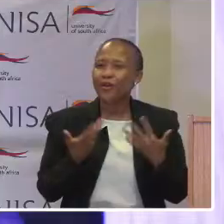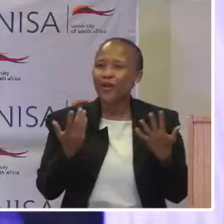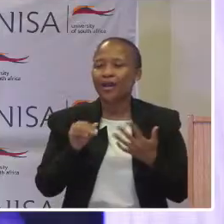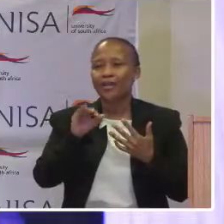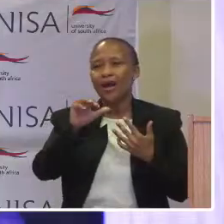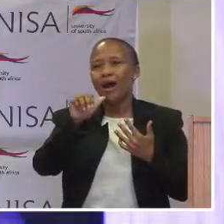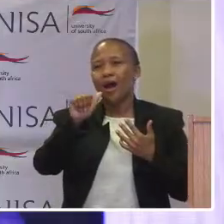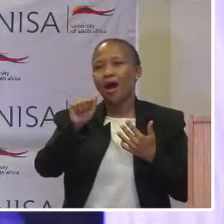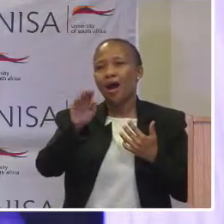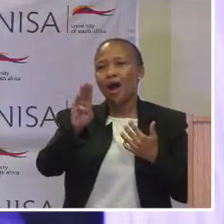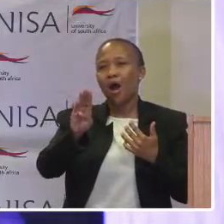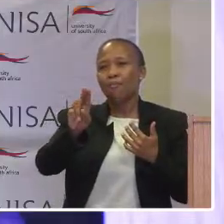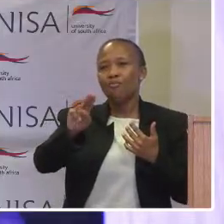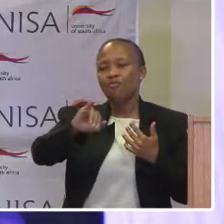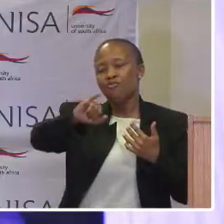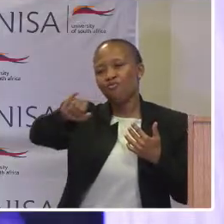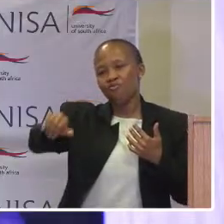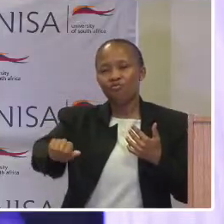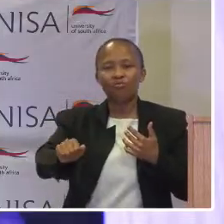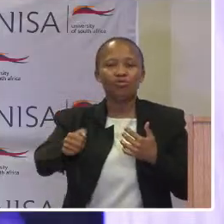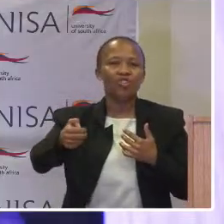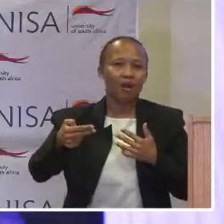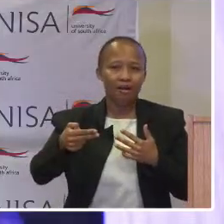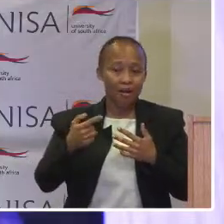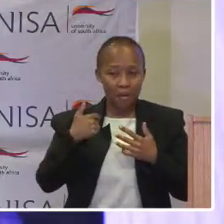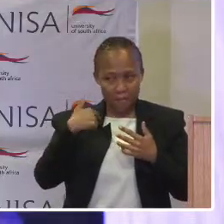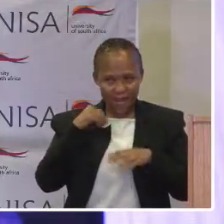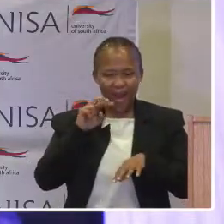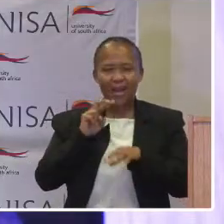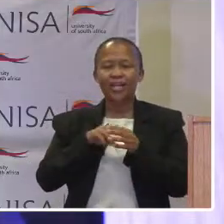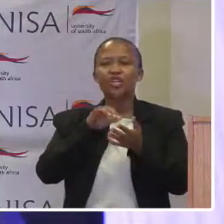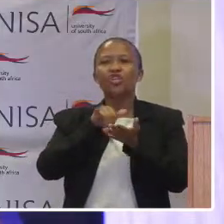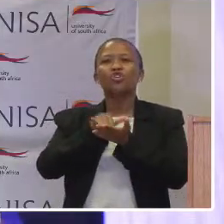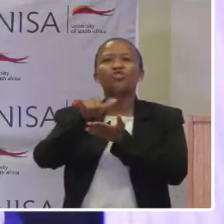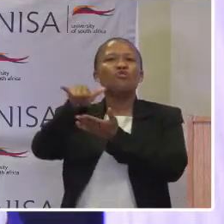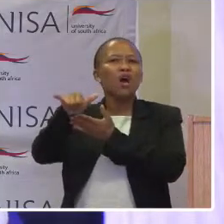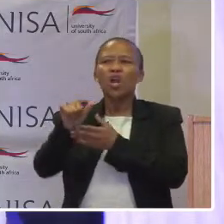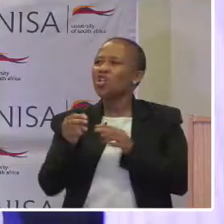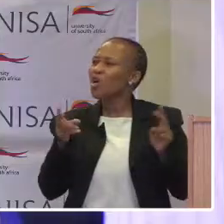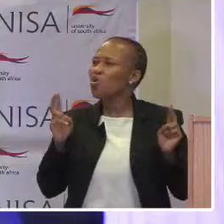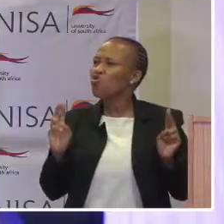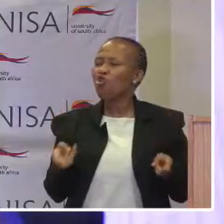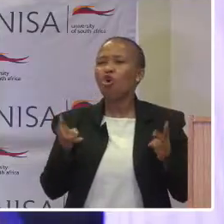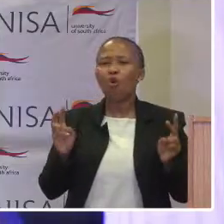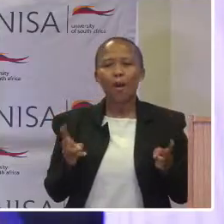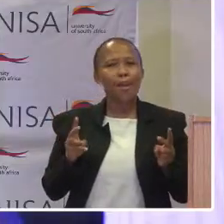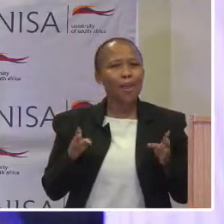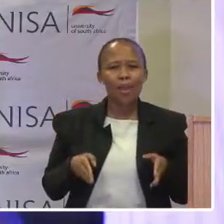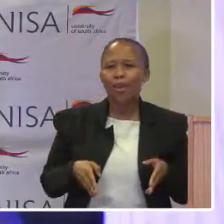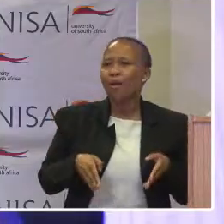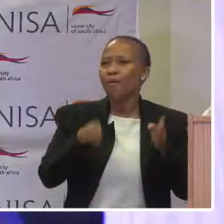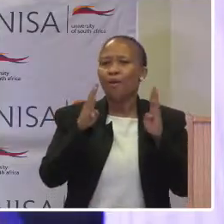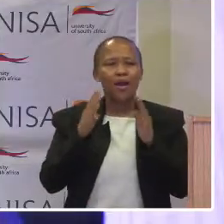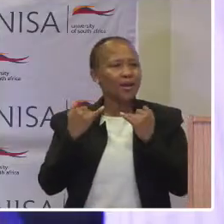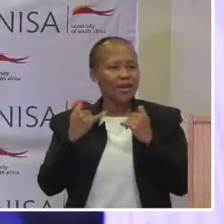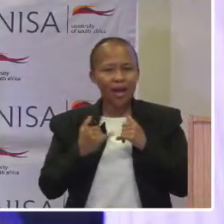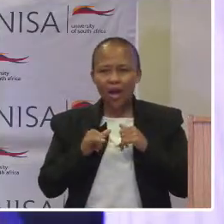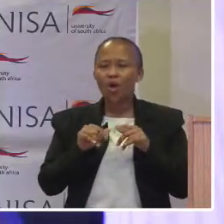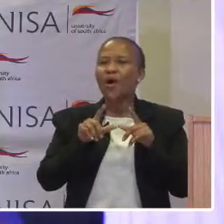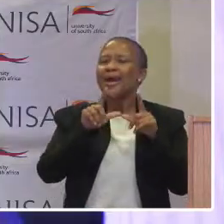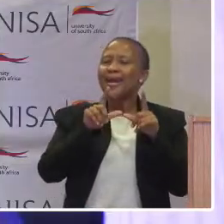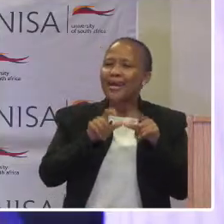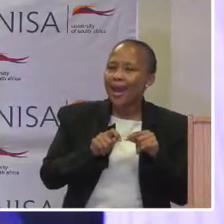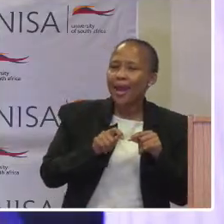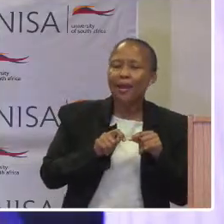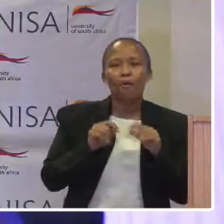Abuja, I might need to fly them to you instead of doing the normal route around the Cape of Good Hope and all of those